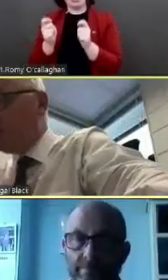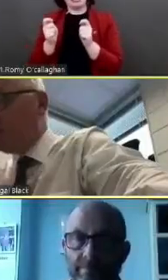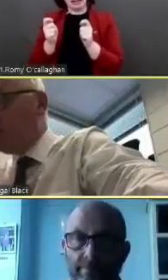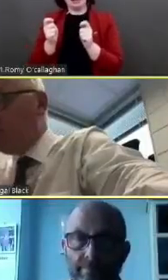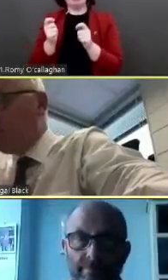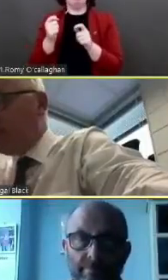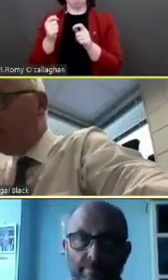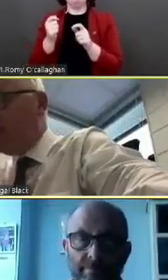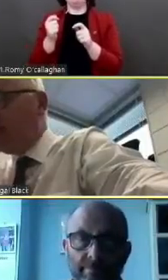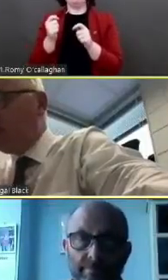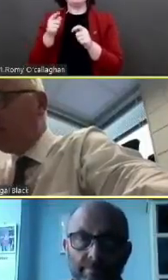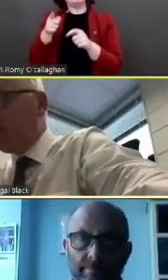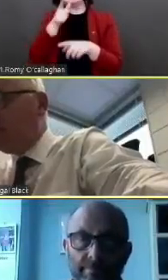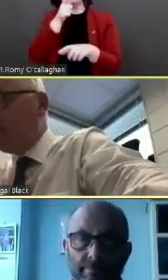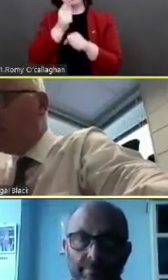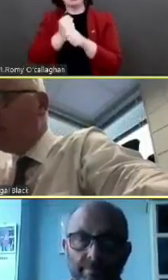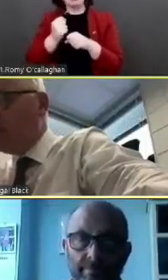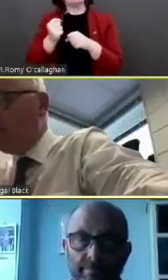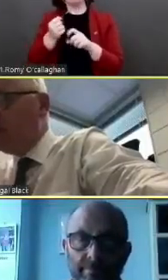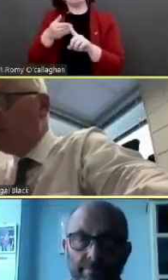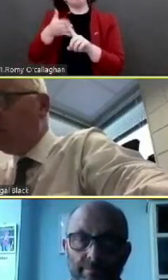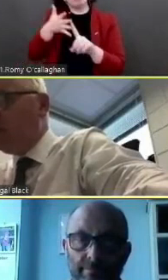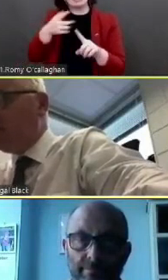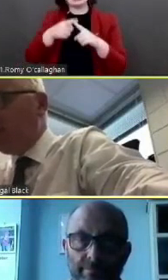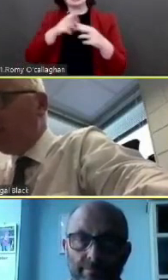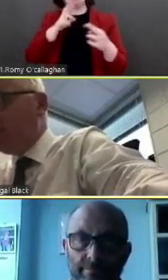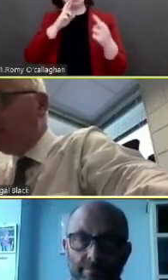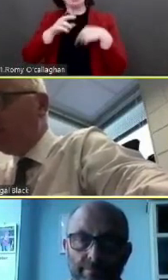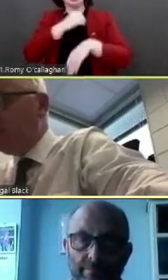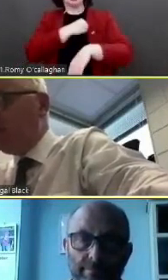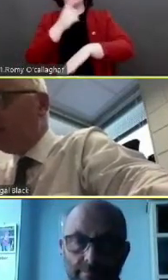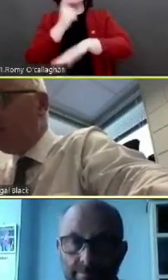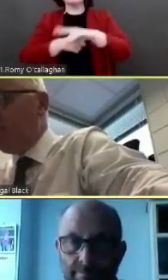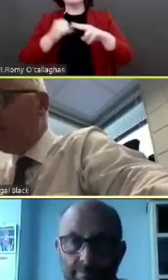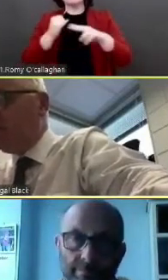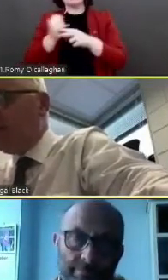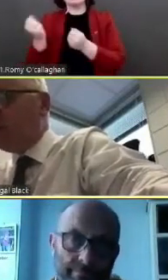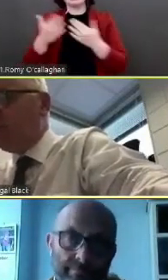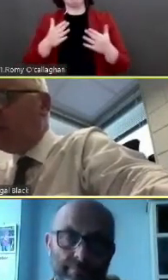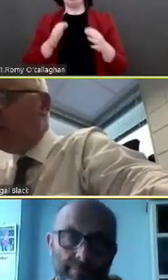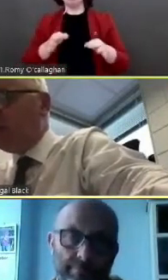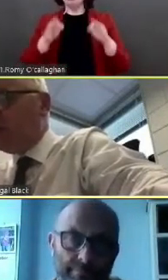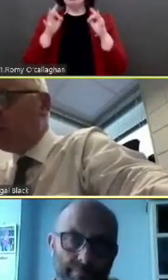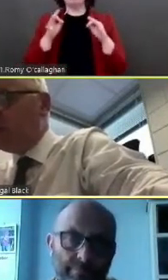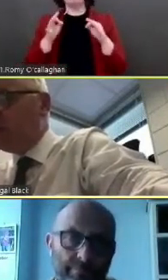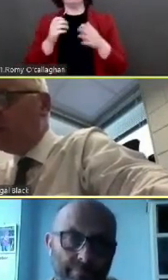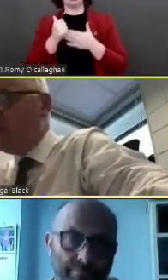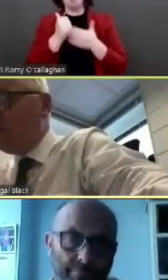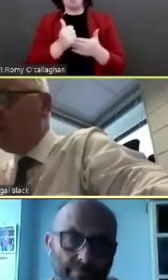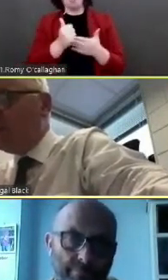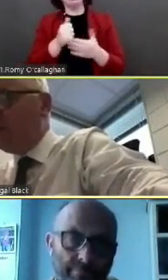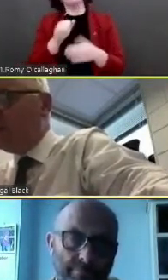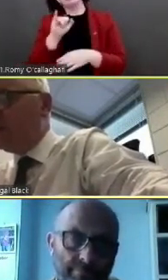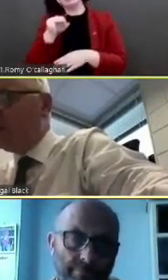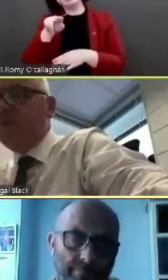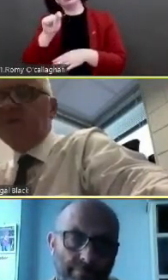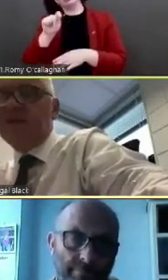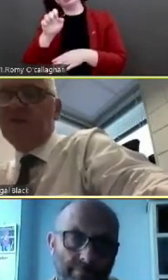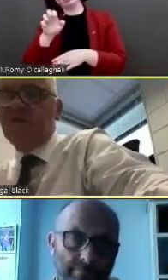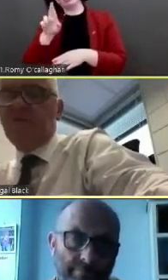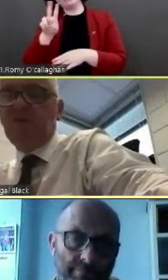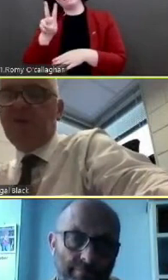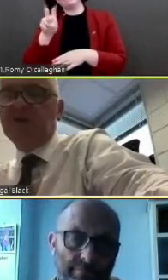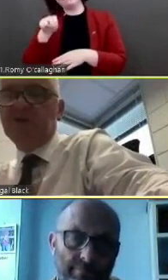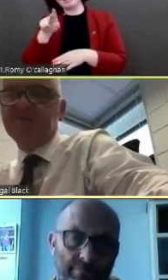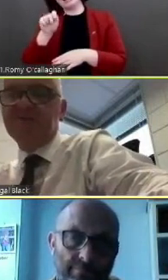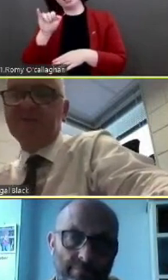to recognizing and responding to disability in delivering effective interventions with people subject